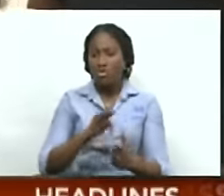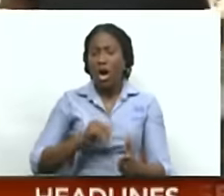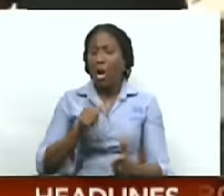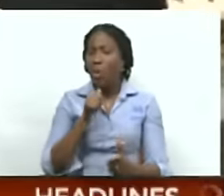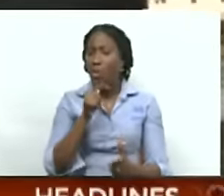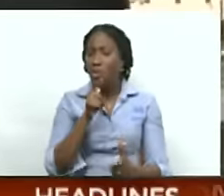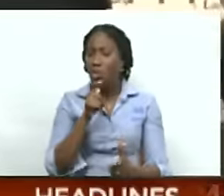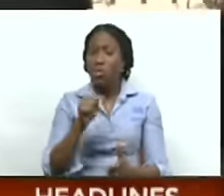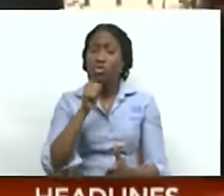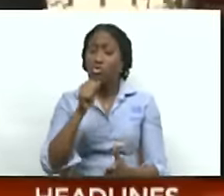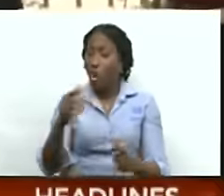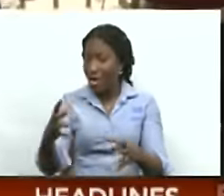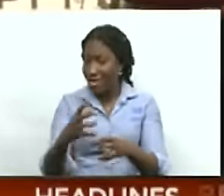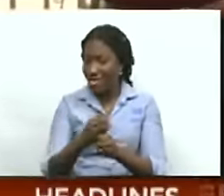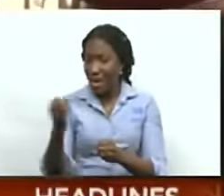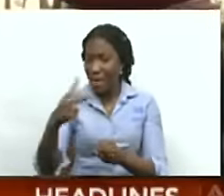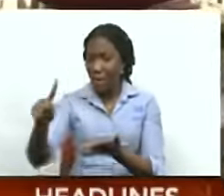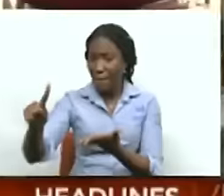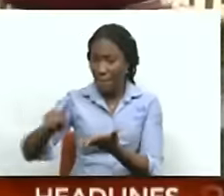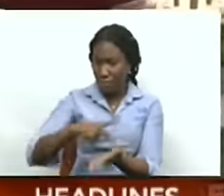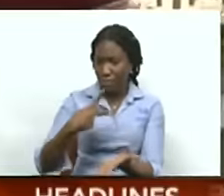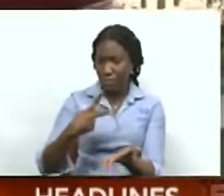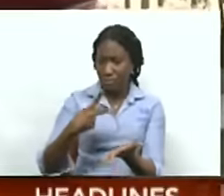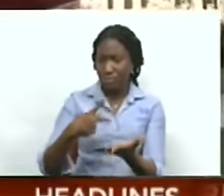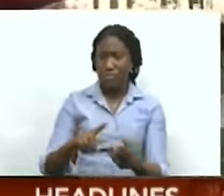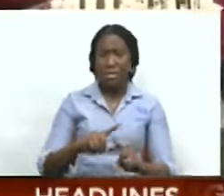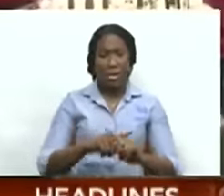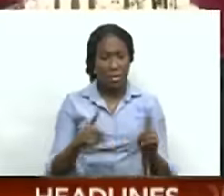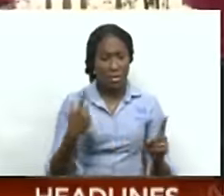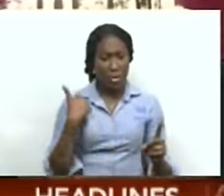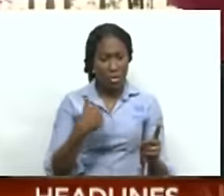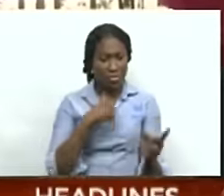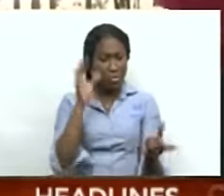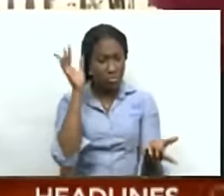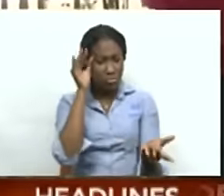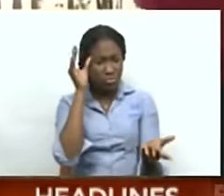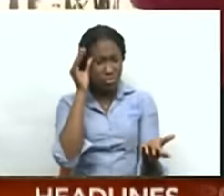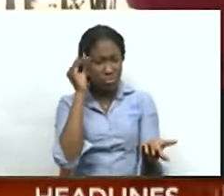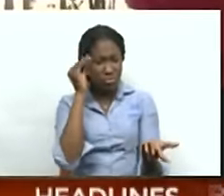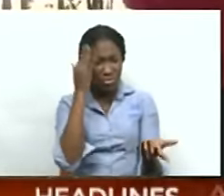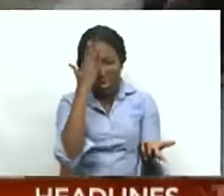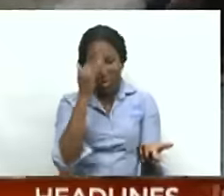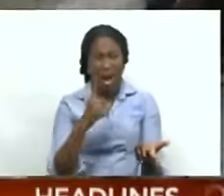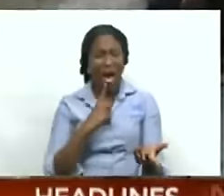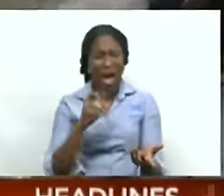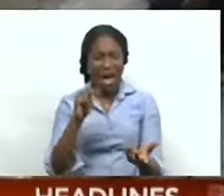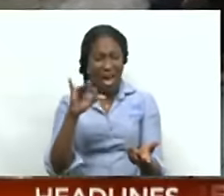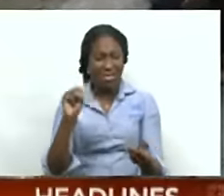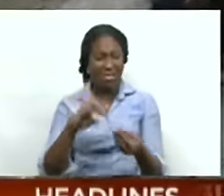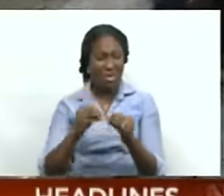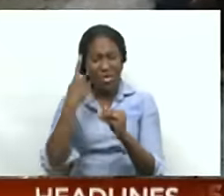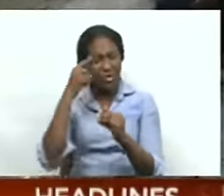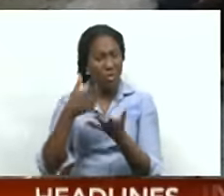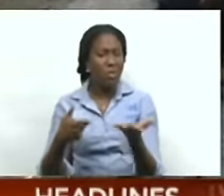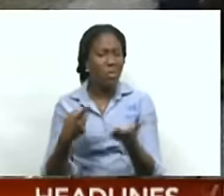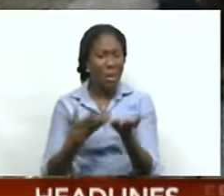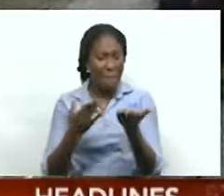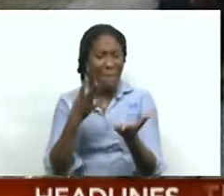names and wondered if it's a stalling tactic since they have not received any feedback on the matter.